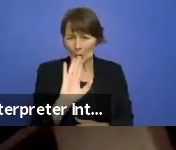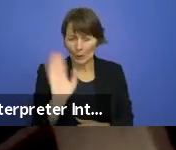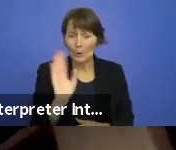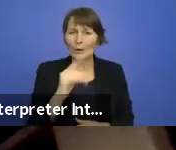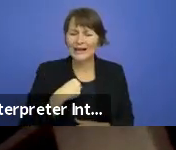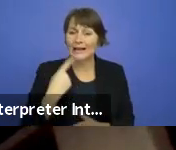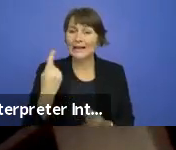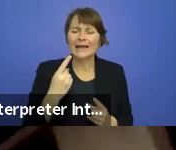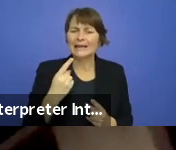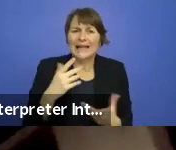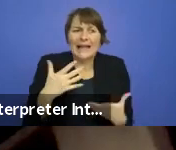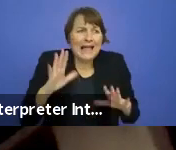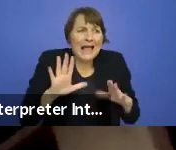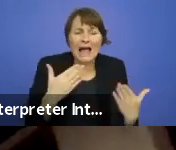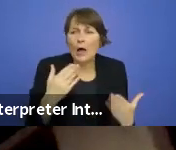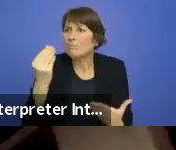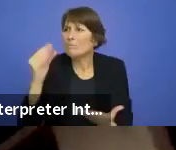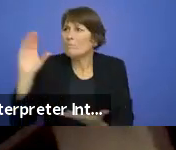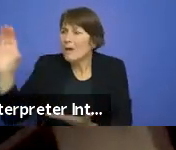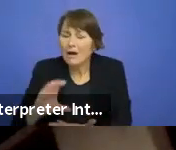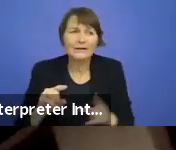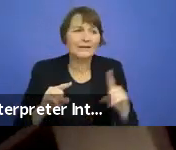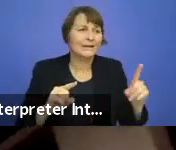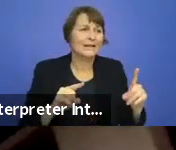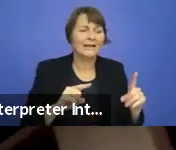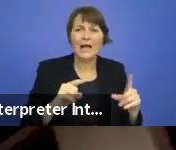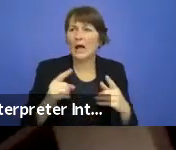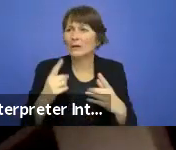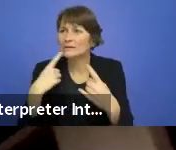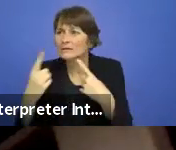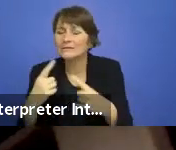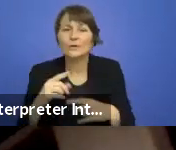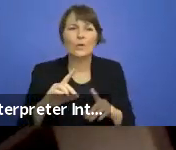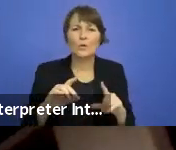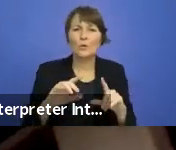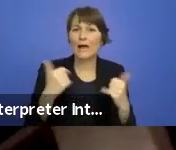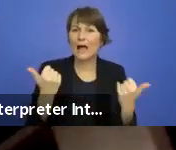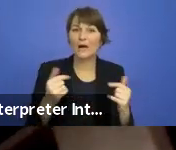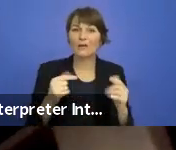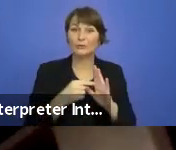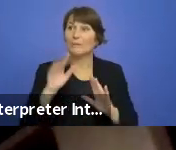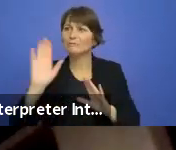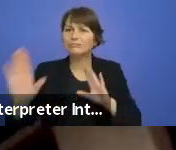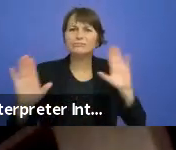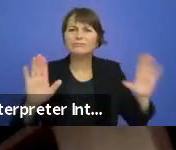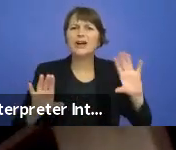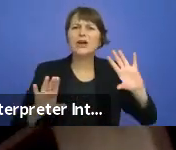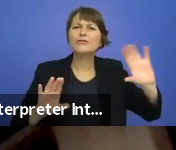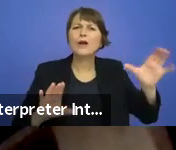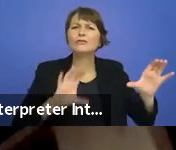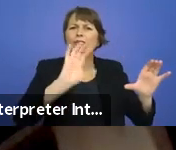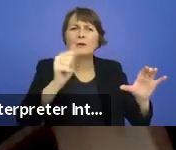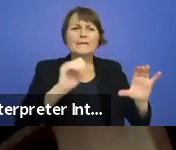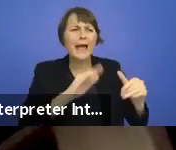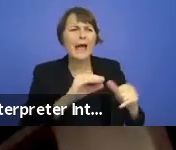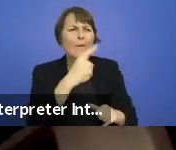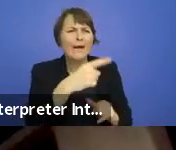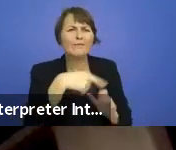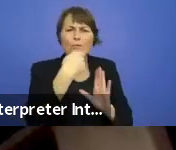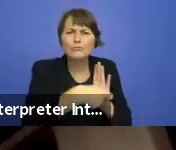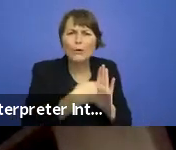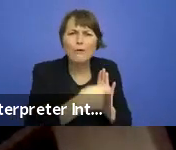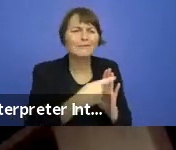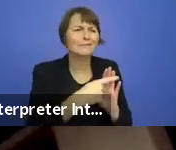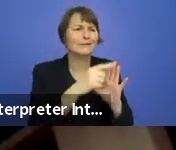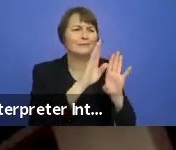moments in the day-to-day working and making, like differences in how rehearsal rooms are run and how actors are involved in the creative process, is time